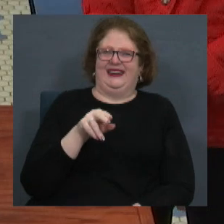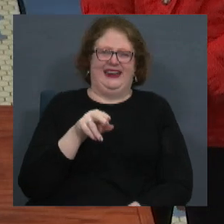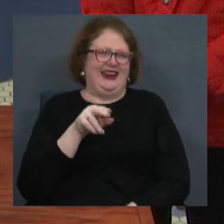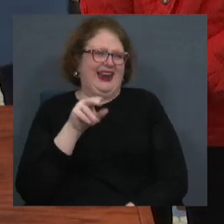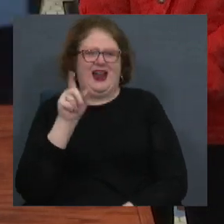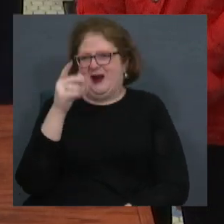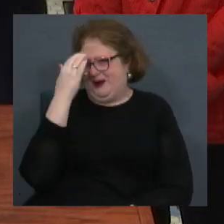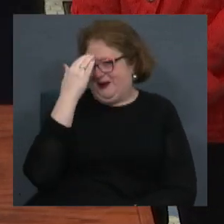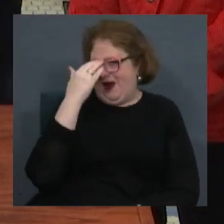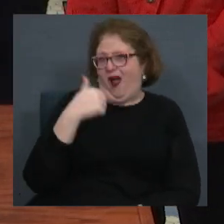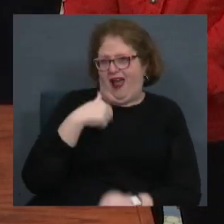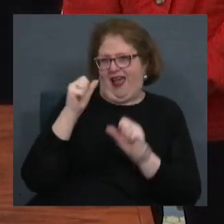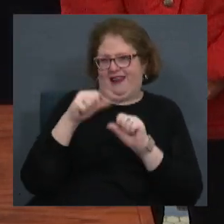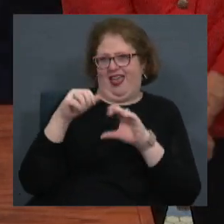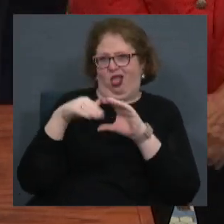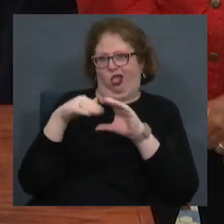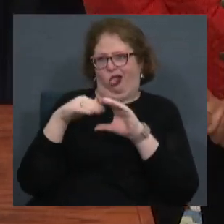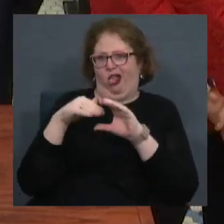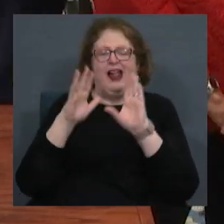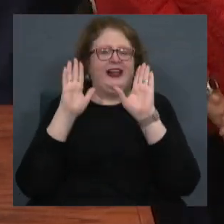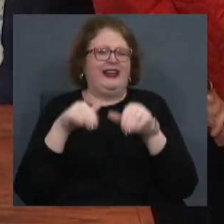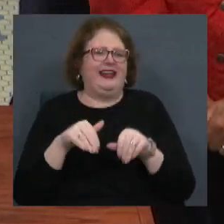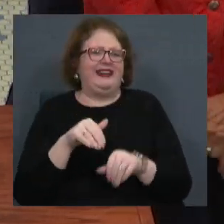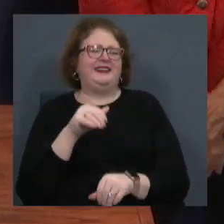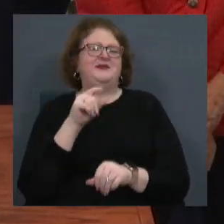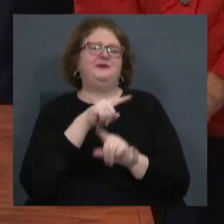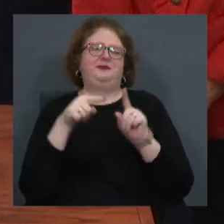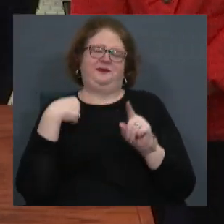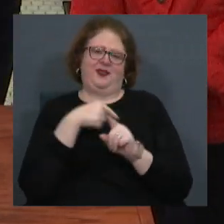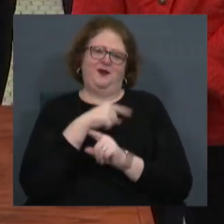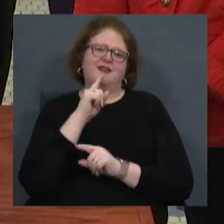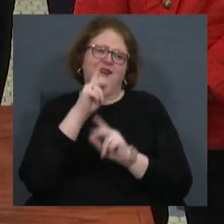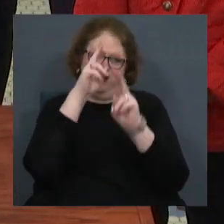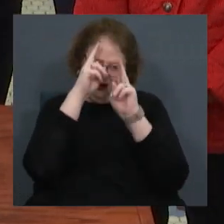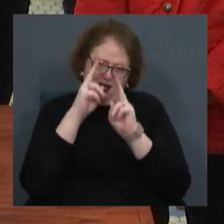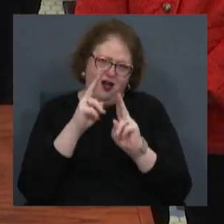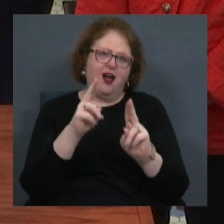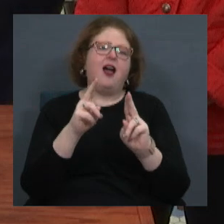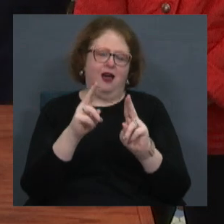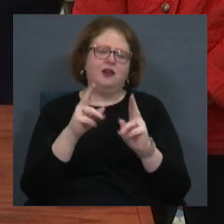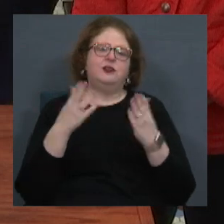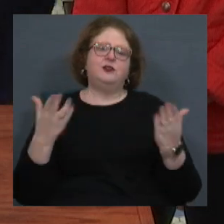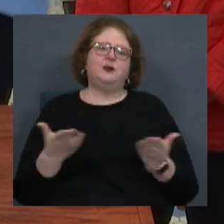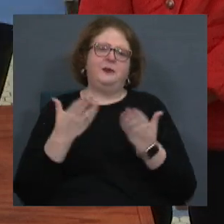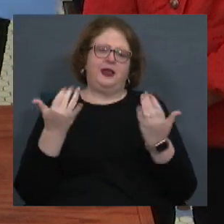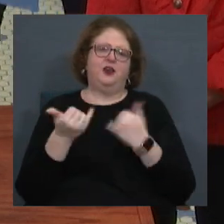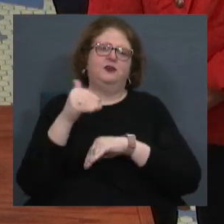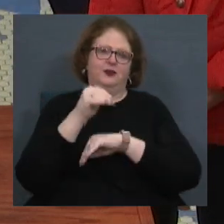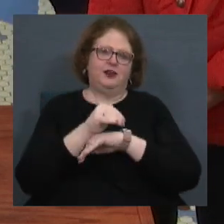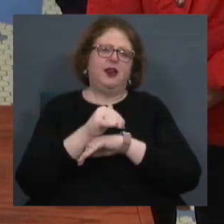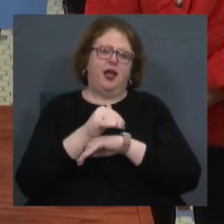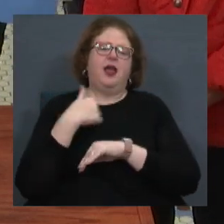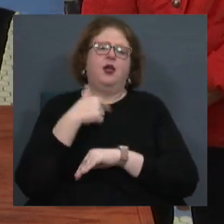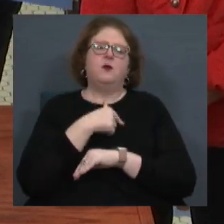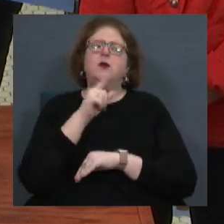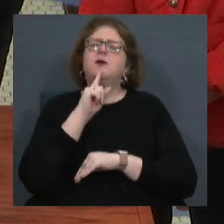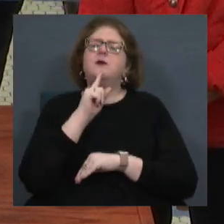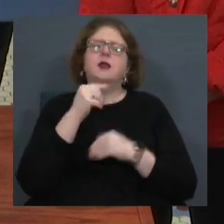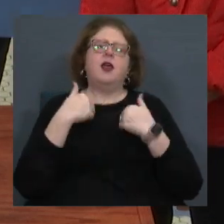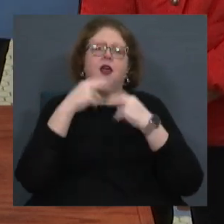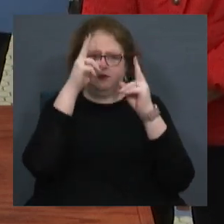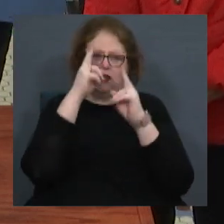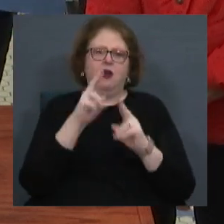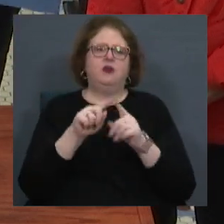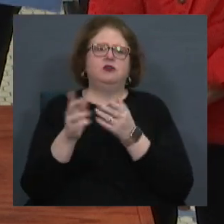You know how much I can talk. We are honored to be here. We are honored to be here, and we are honored to serve patients and families who travel